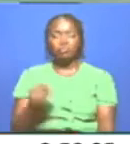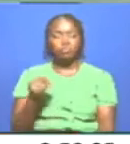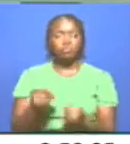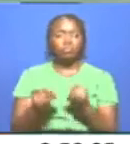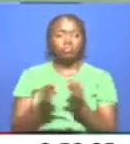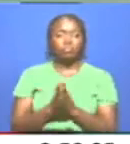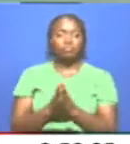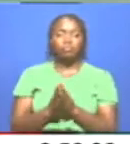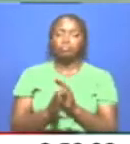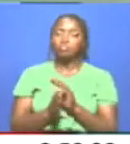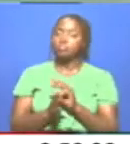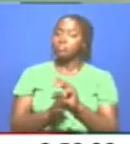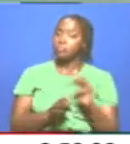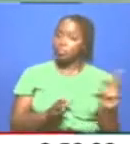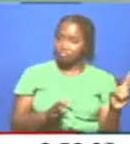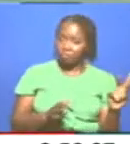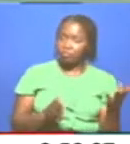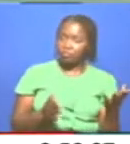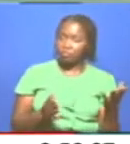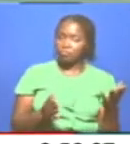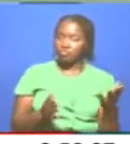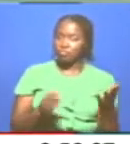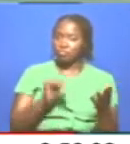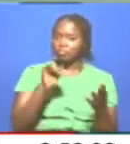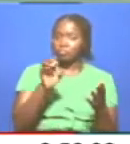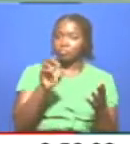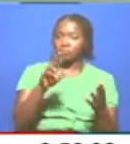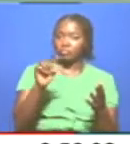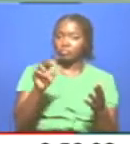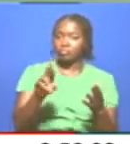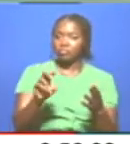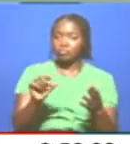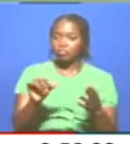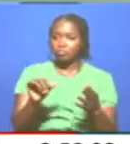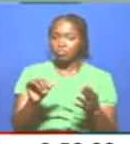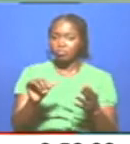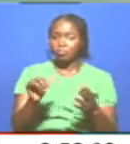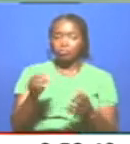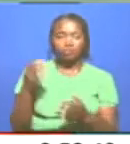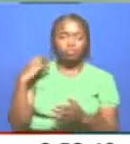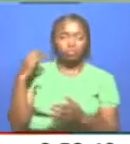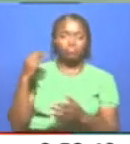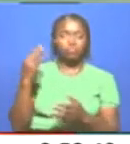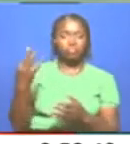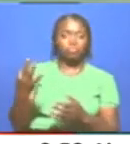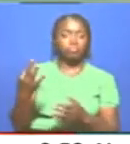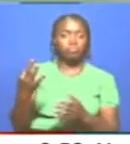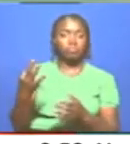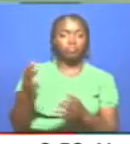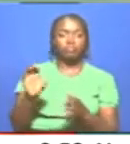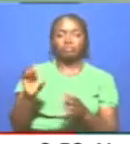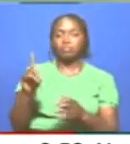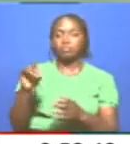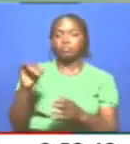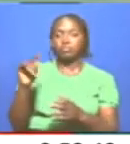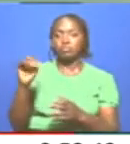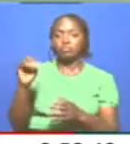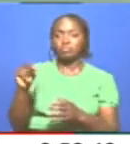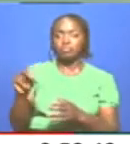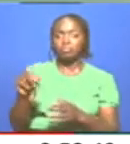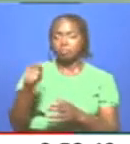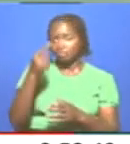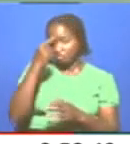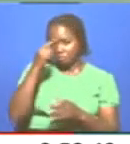Western Jaguars and Amira Ladies were crowned the champions of the third edition of the Parklands Sports Club hockey tournament, which was played